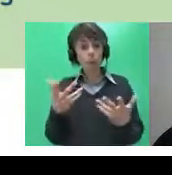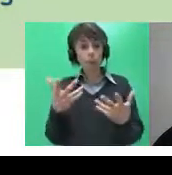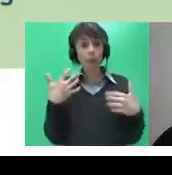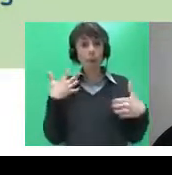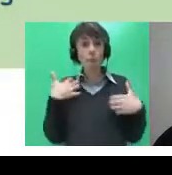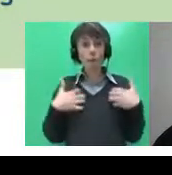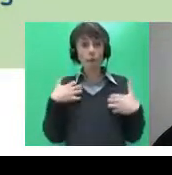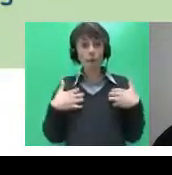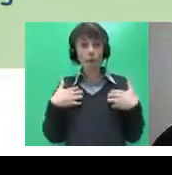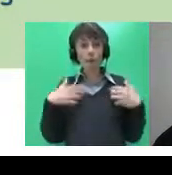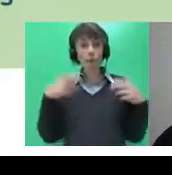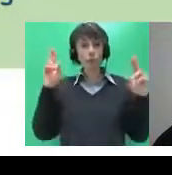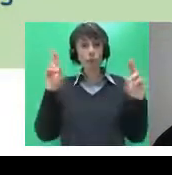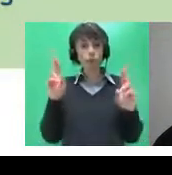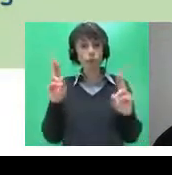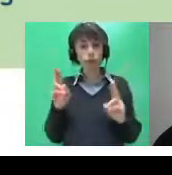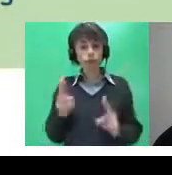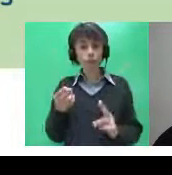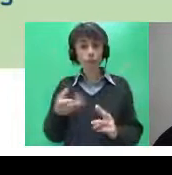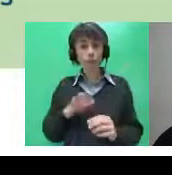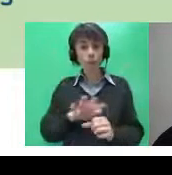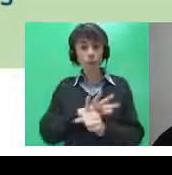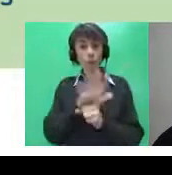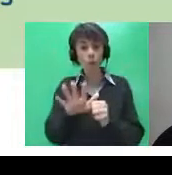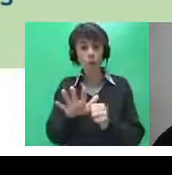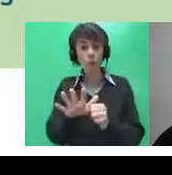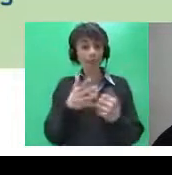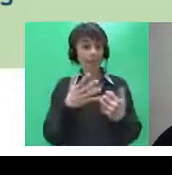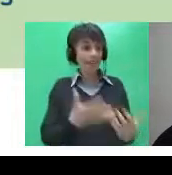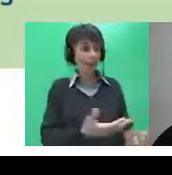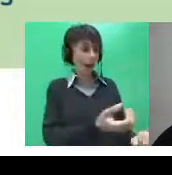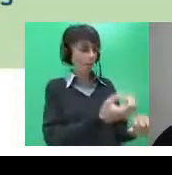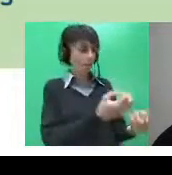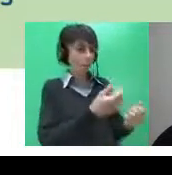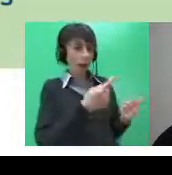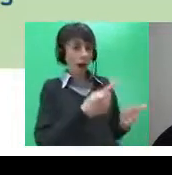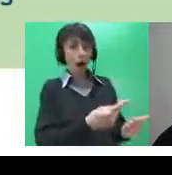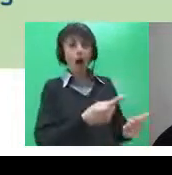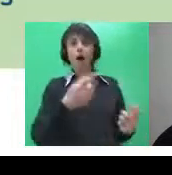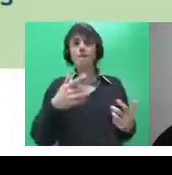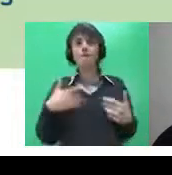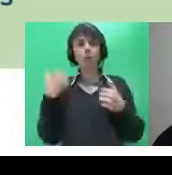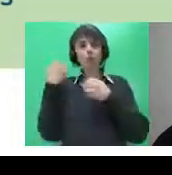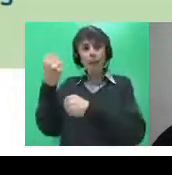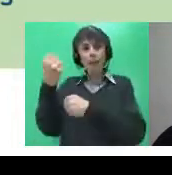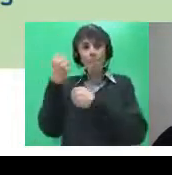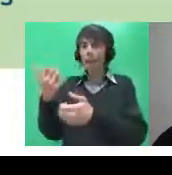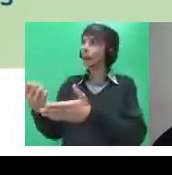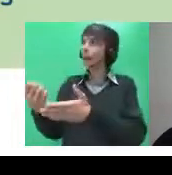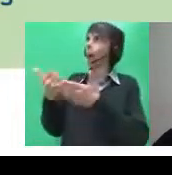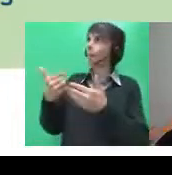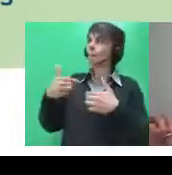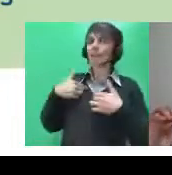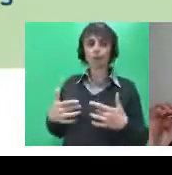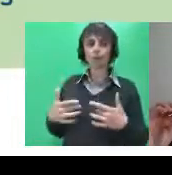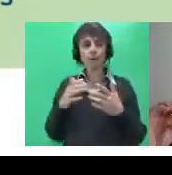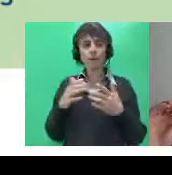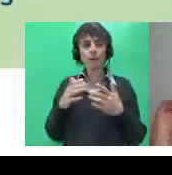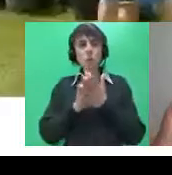affected by COVID were seeing this campaign as an inspiration and an influence to get more active. Next slide,